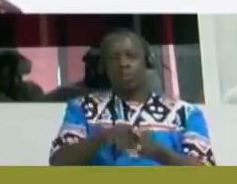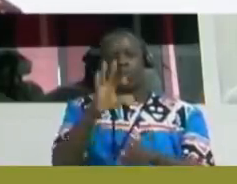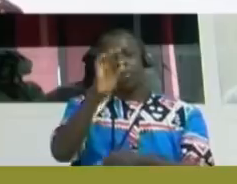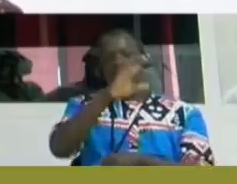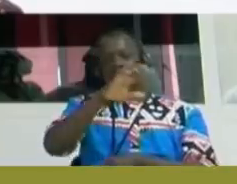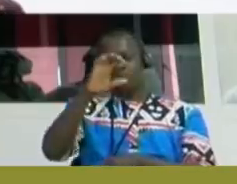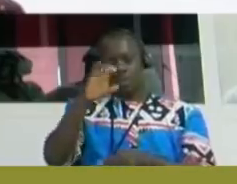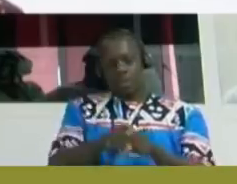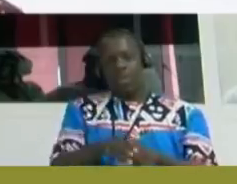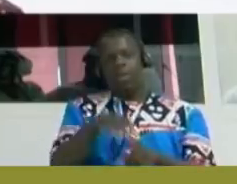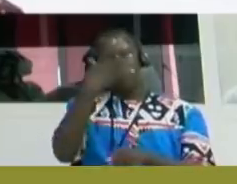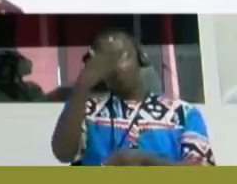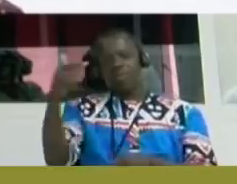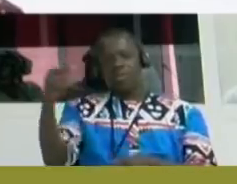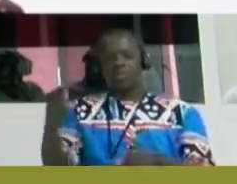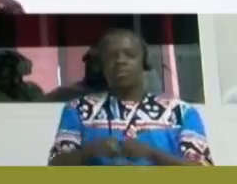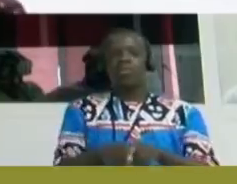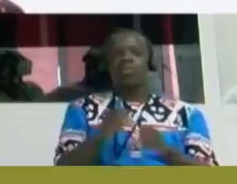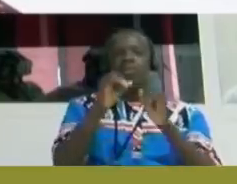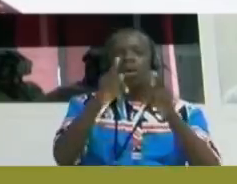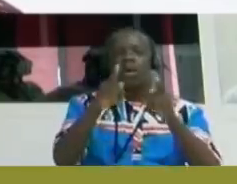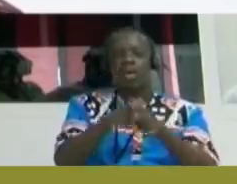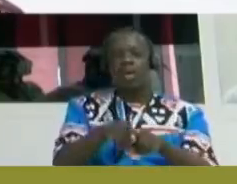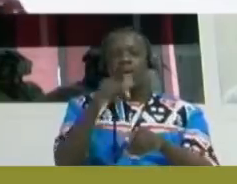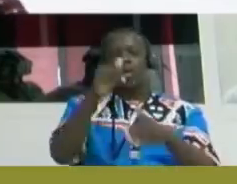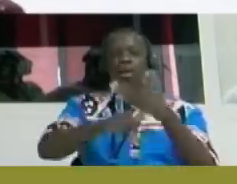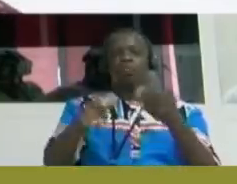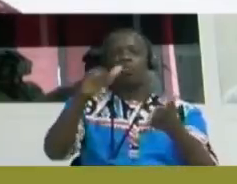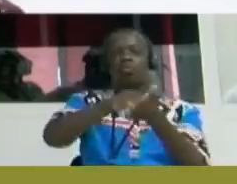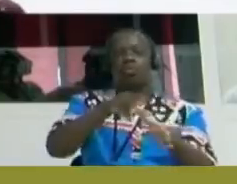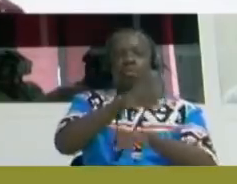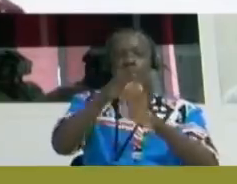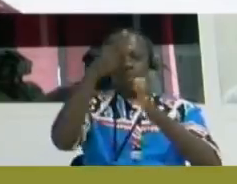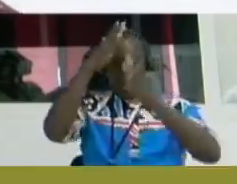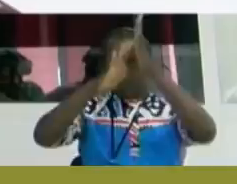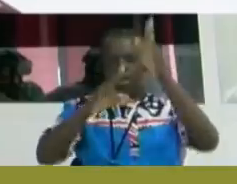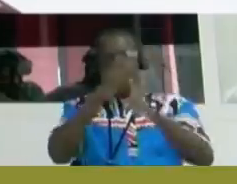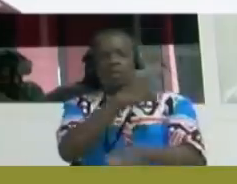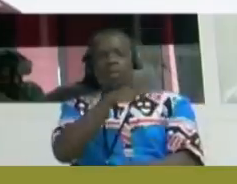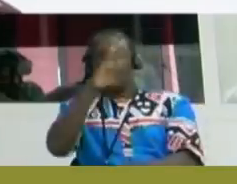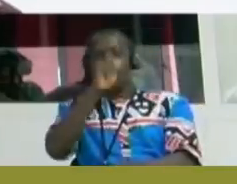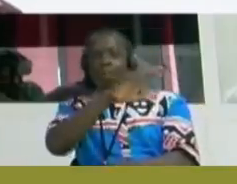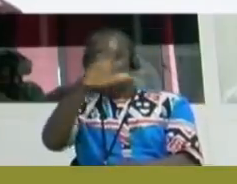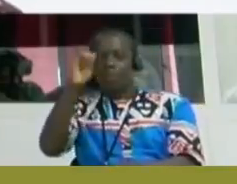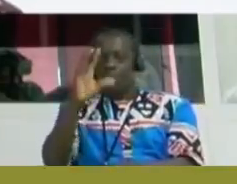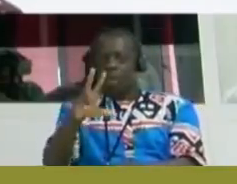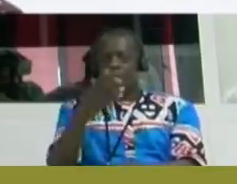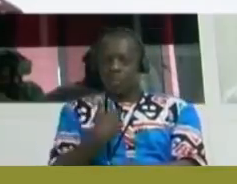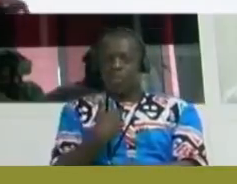the unknown enemy. Okay, in Yundum barracks, is Lieutenant Barrow there? He said, no, he's not there, but I believe he is coming.